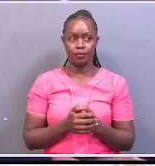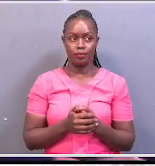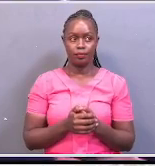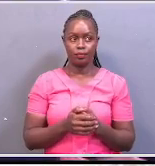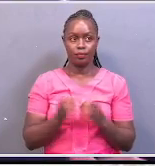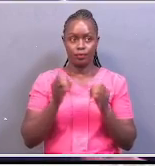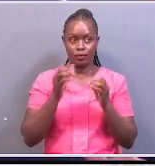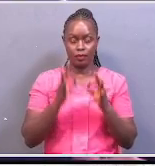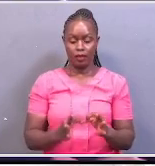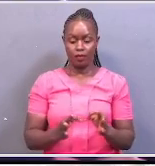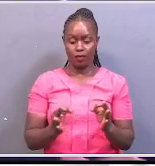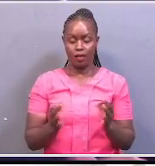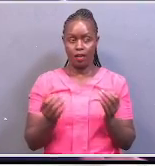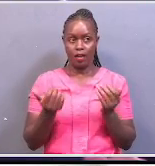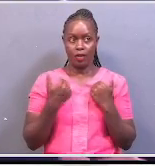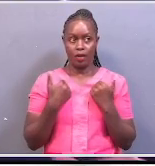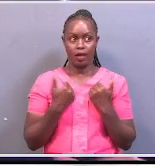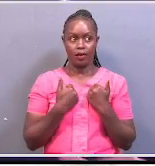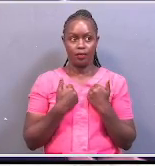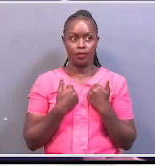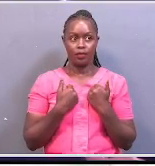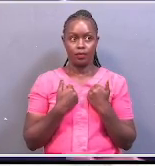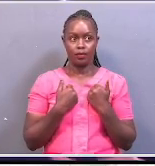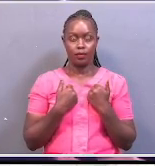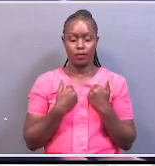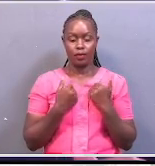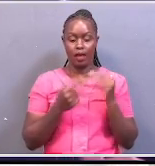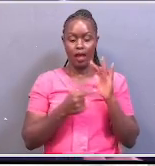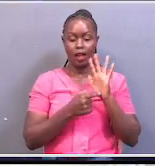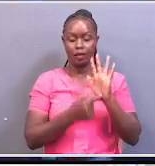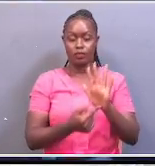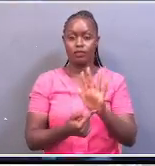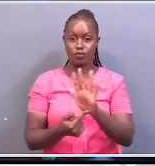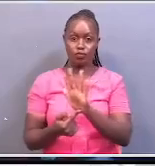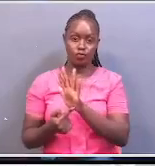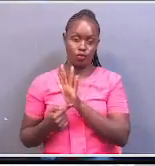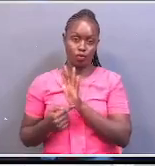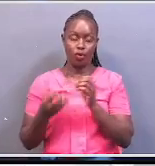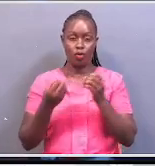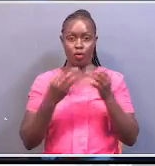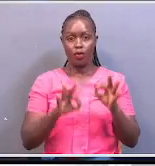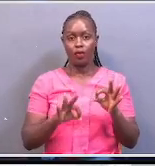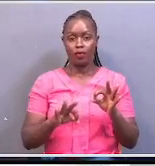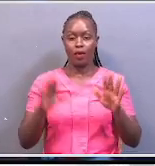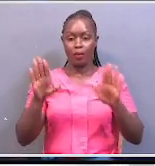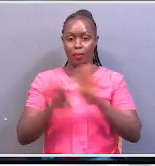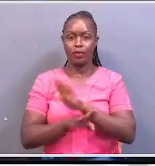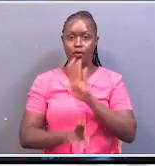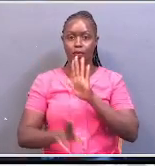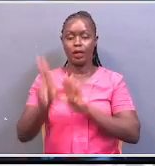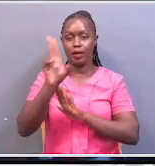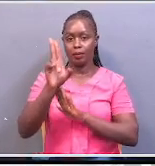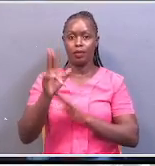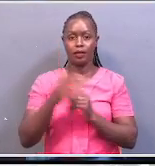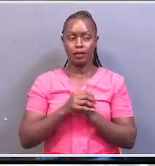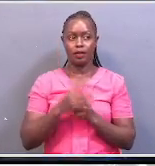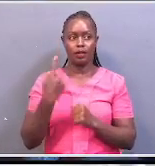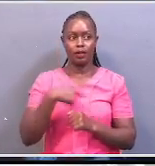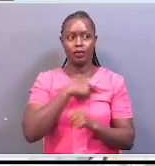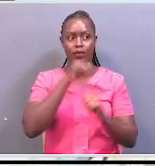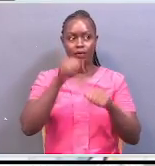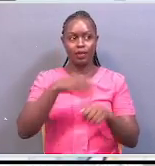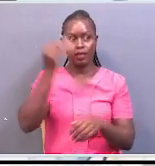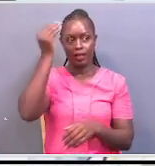If there is a demonstration of bottom up, we can